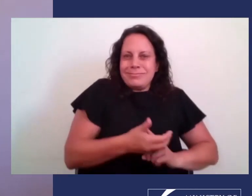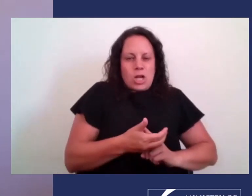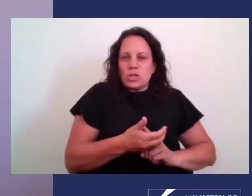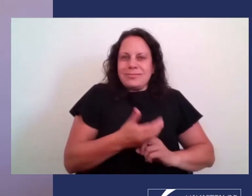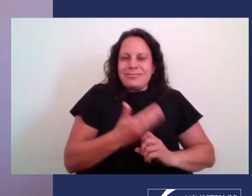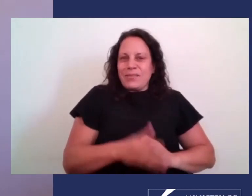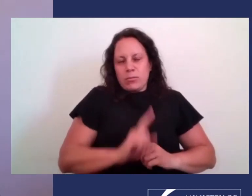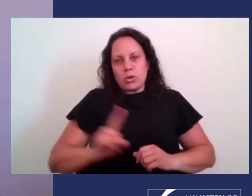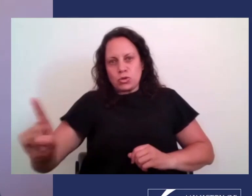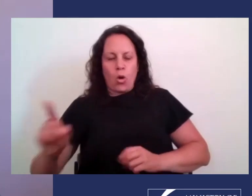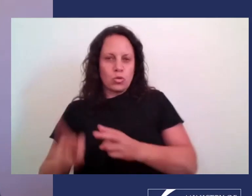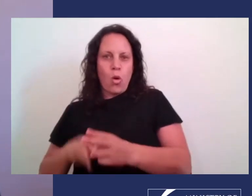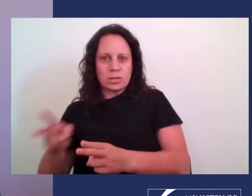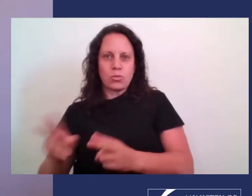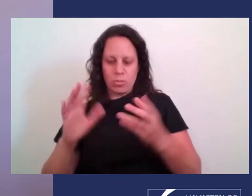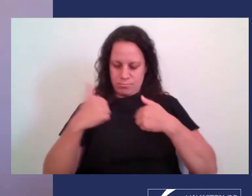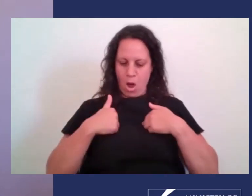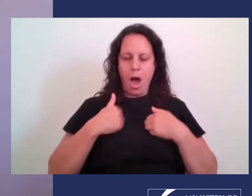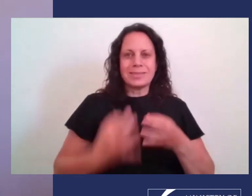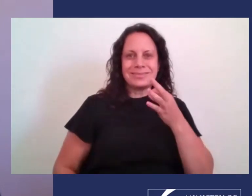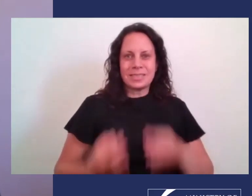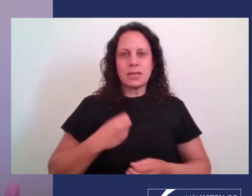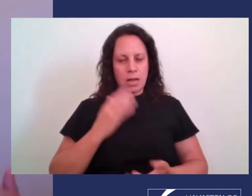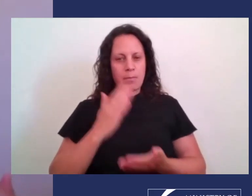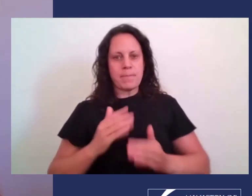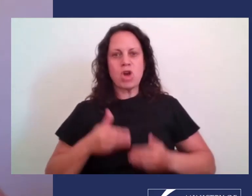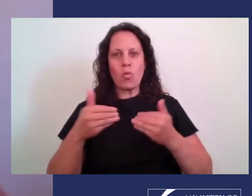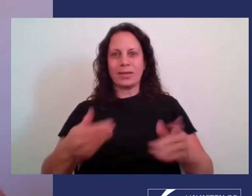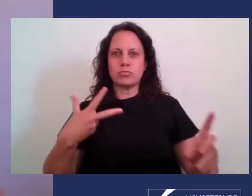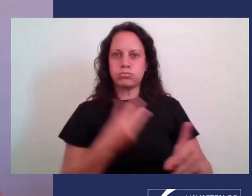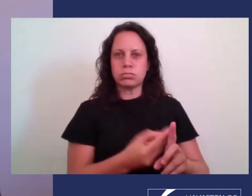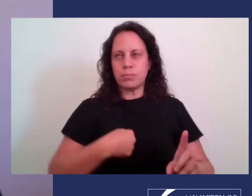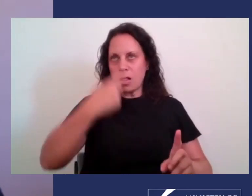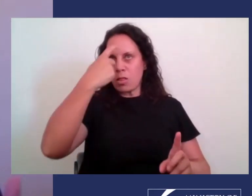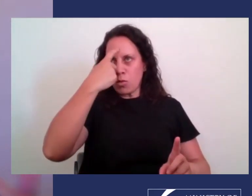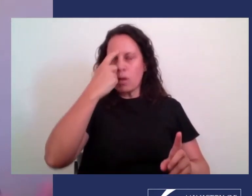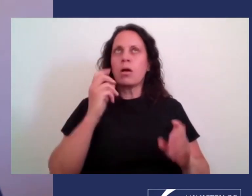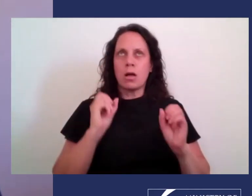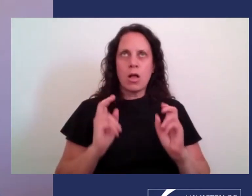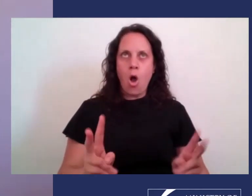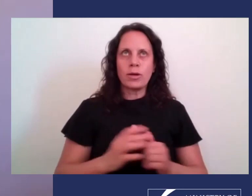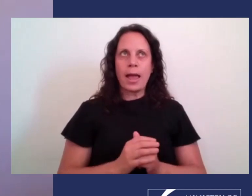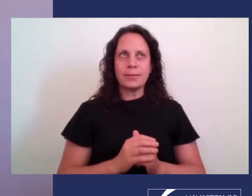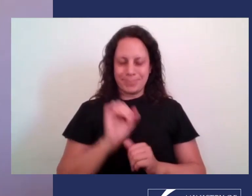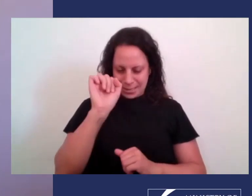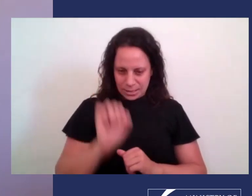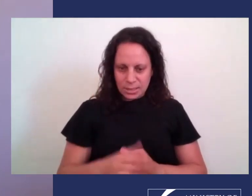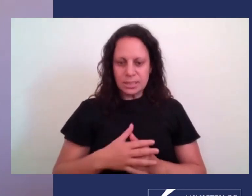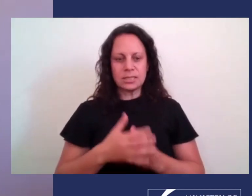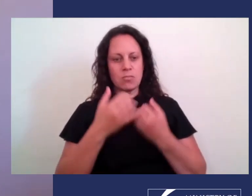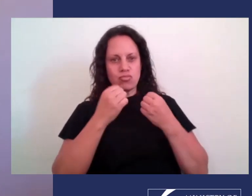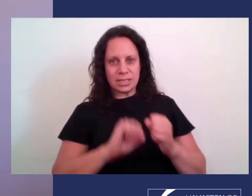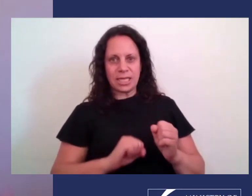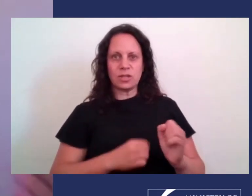decision to vaccinate her, that was part of my whakaro, was about actually the individual protection that's going to give